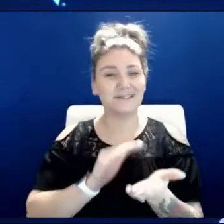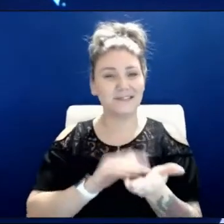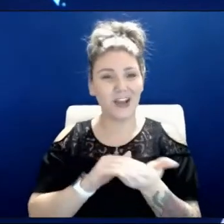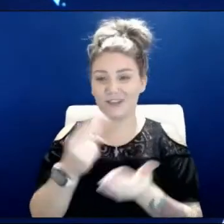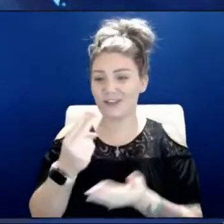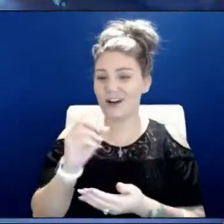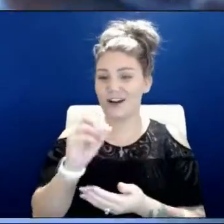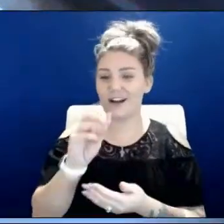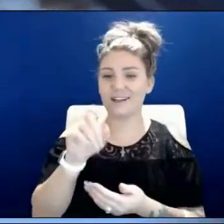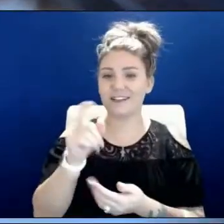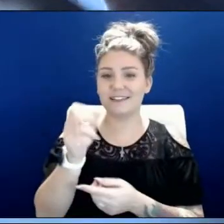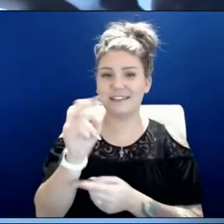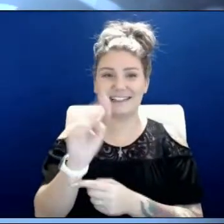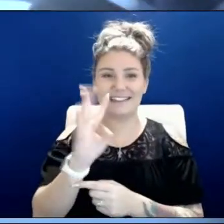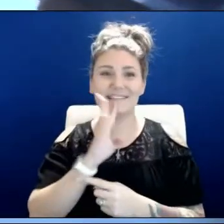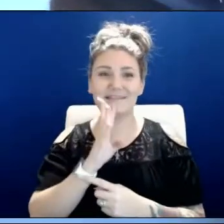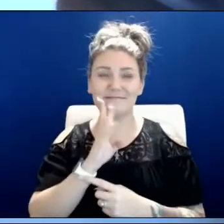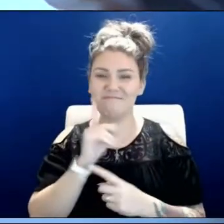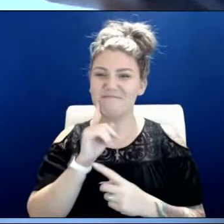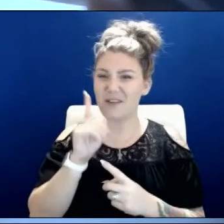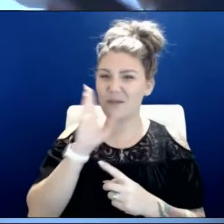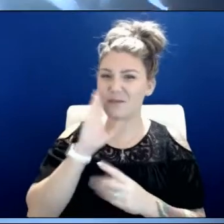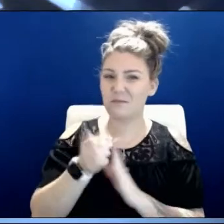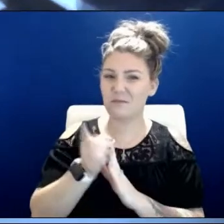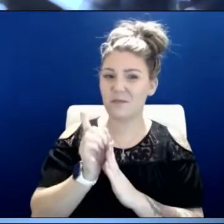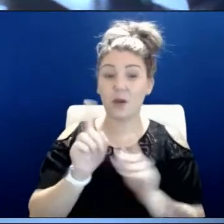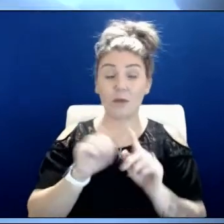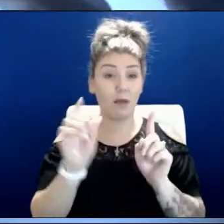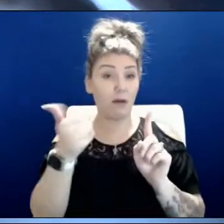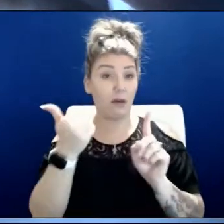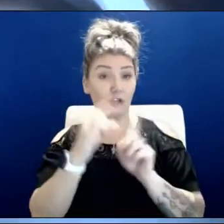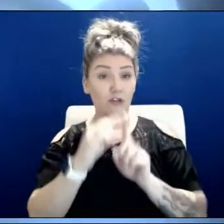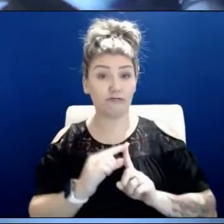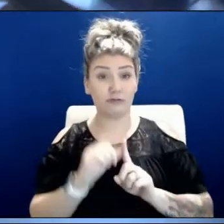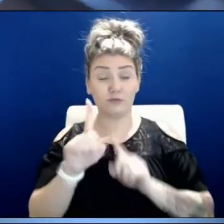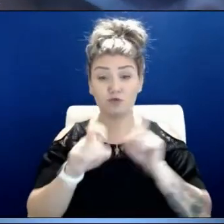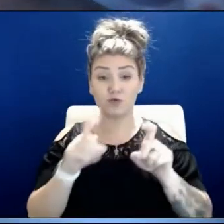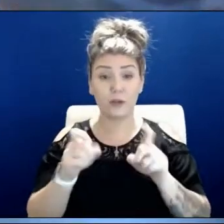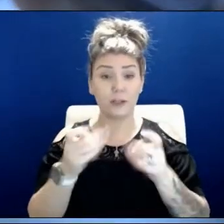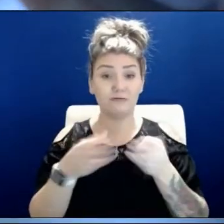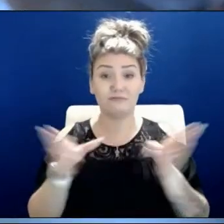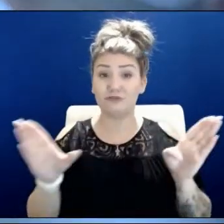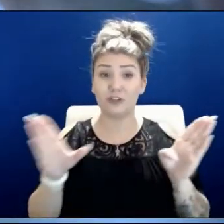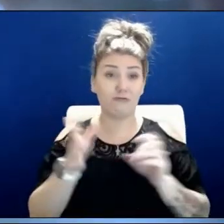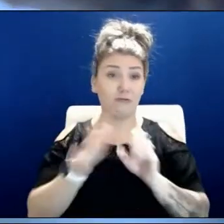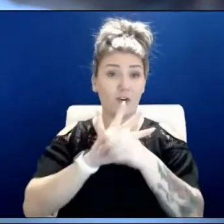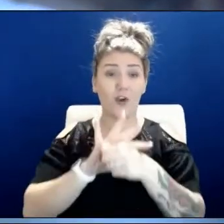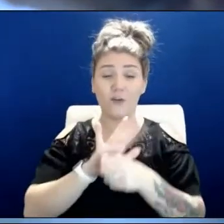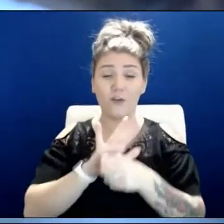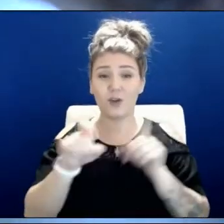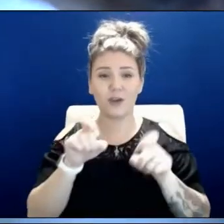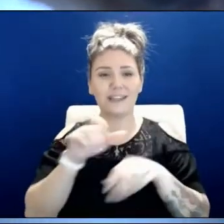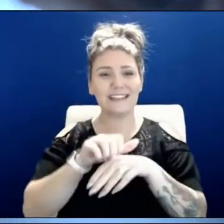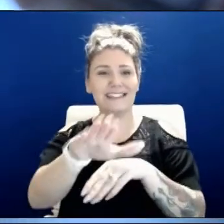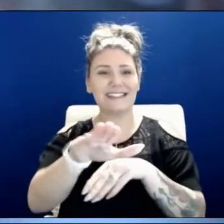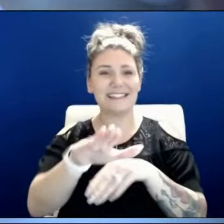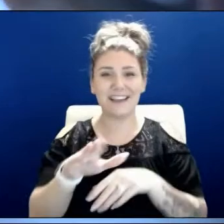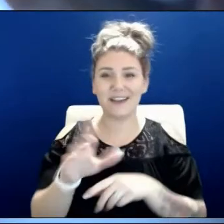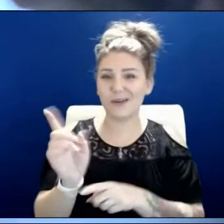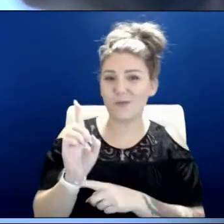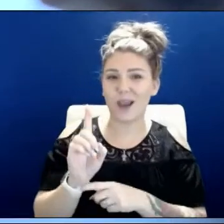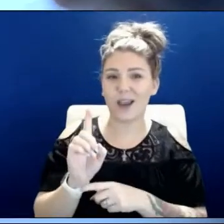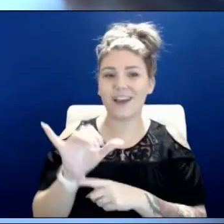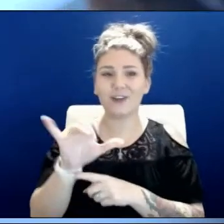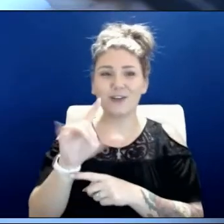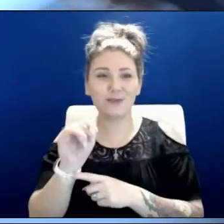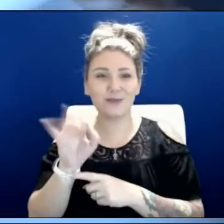just a moment, but if you have questions about other terms you hear today or just general COVID questions, send those to us on YouTube, Facebook,